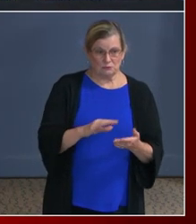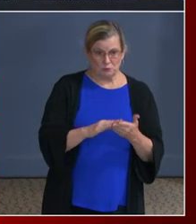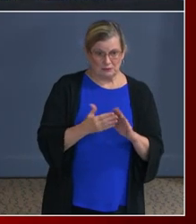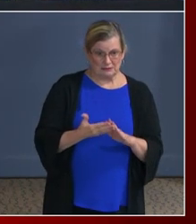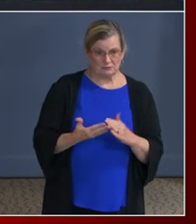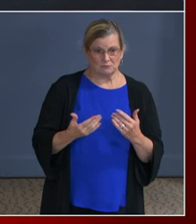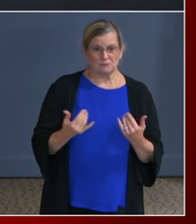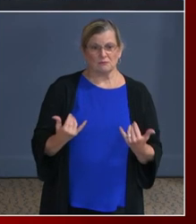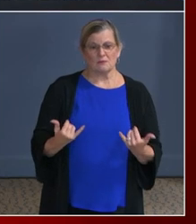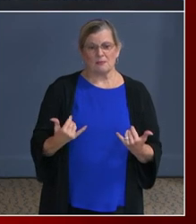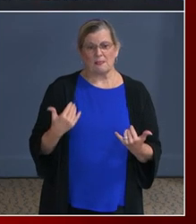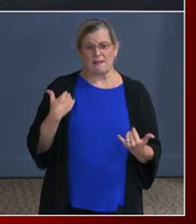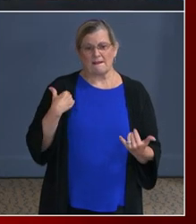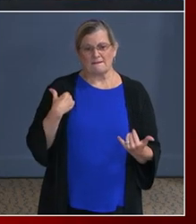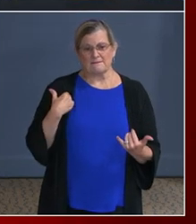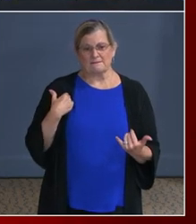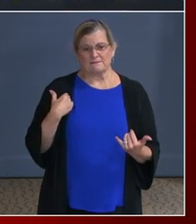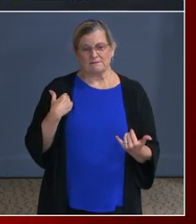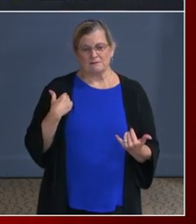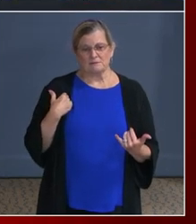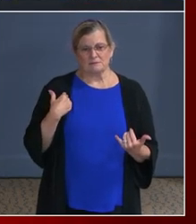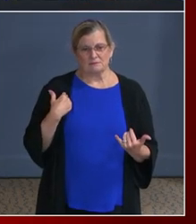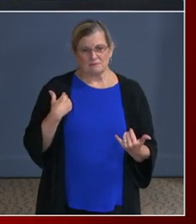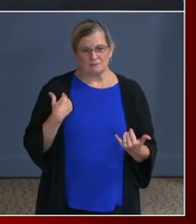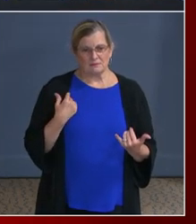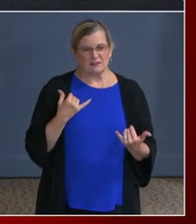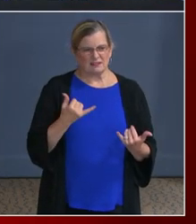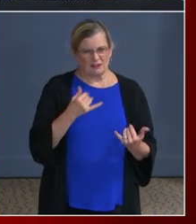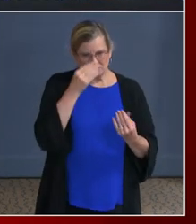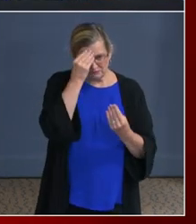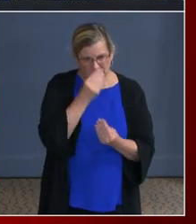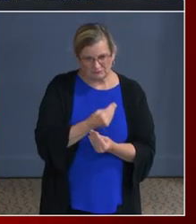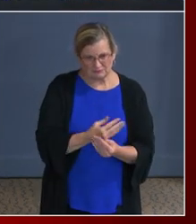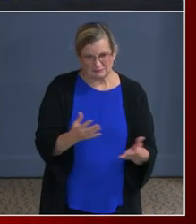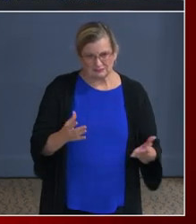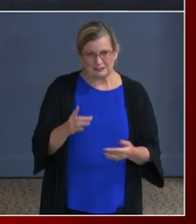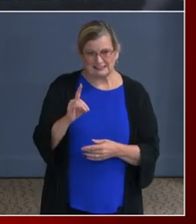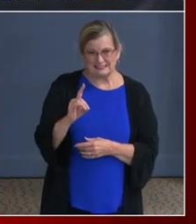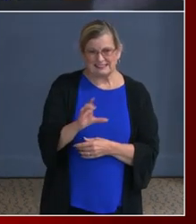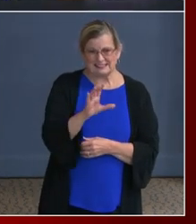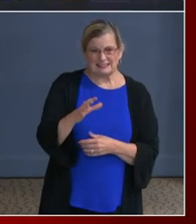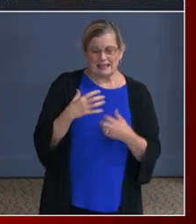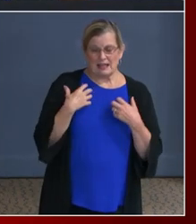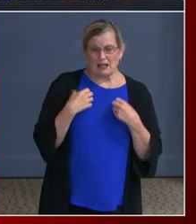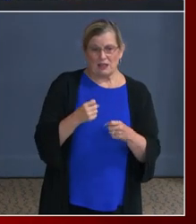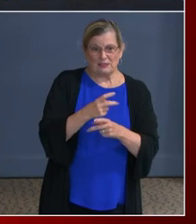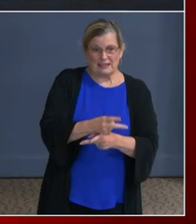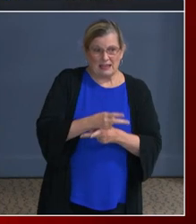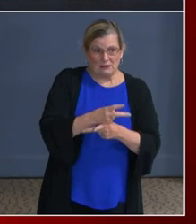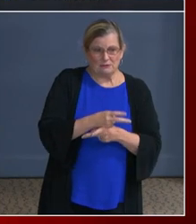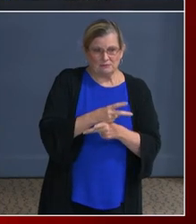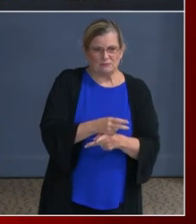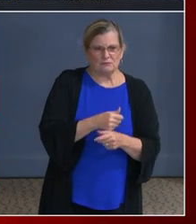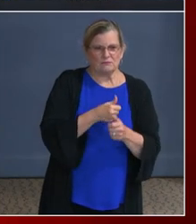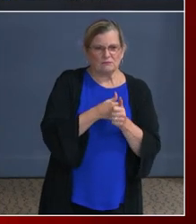metrics that DC Health continues to follow, and continue to check